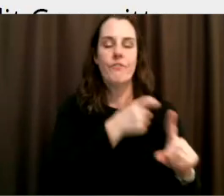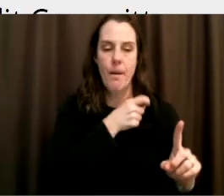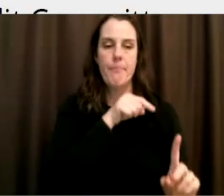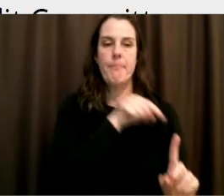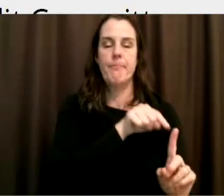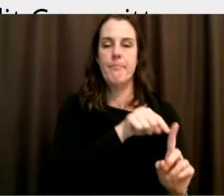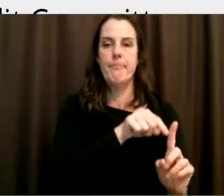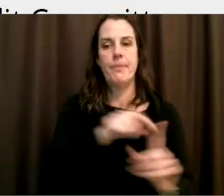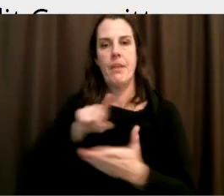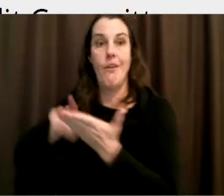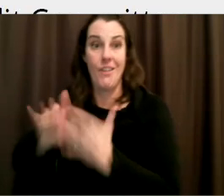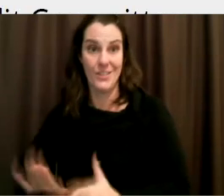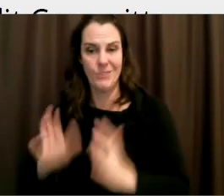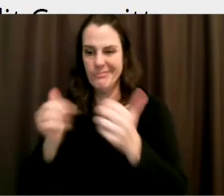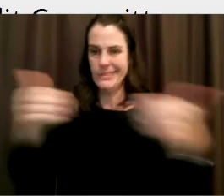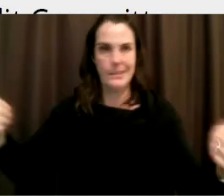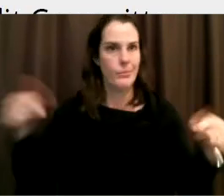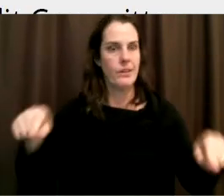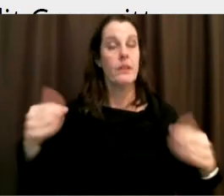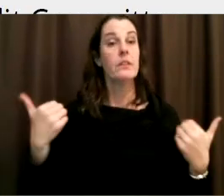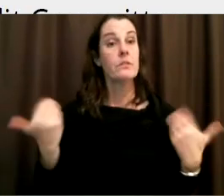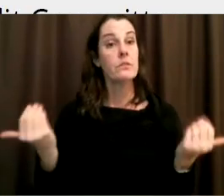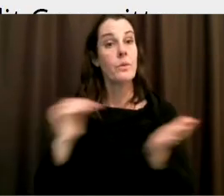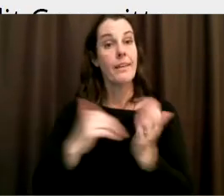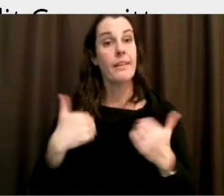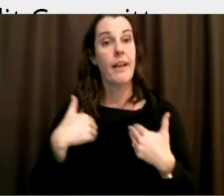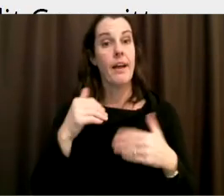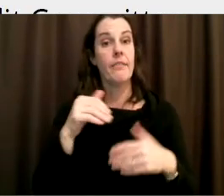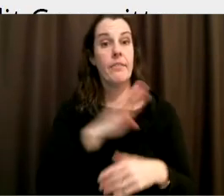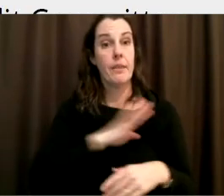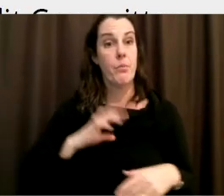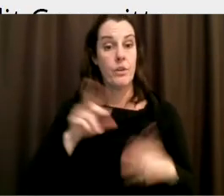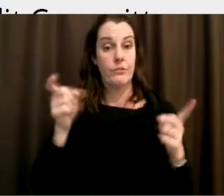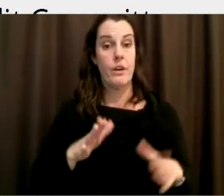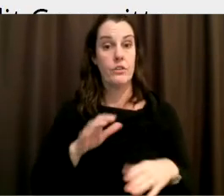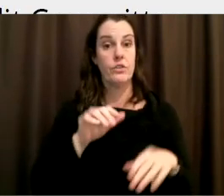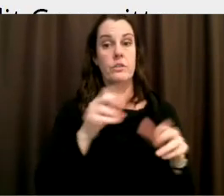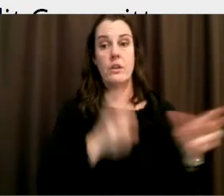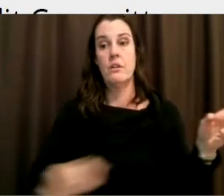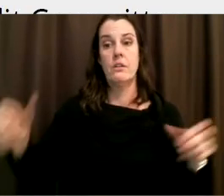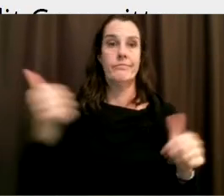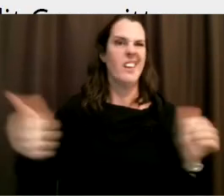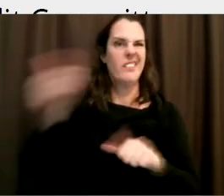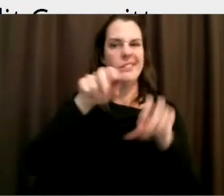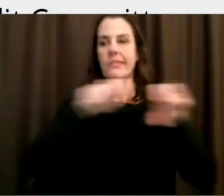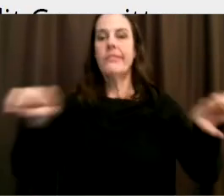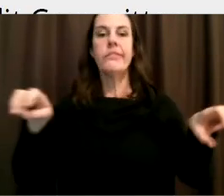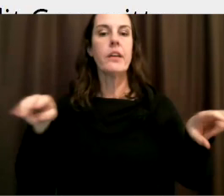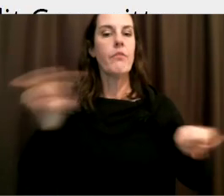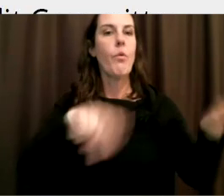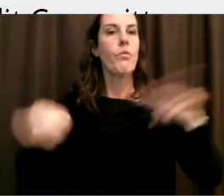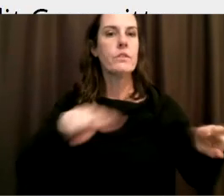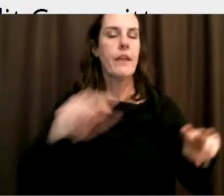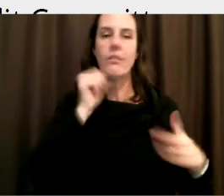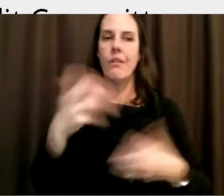the auditor, right? And so we have the oversight of the board of directors. They're not involved in the daily responsibilities generally